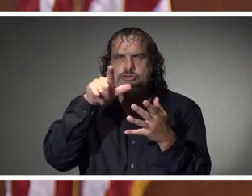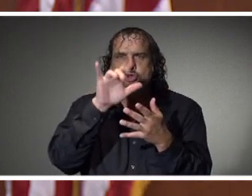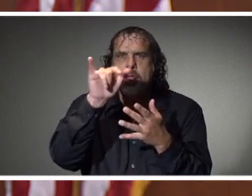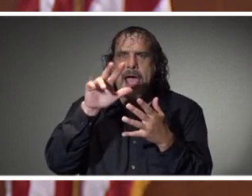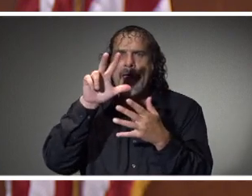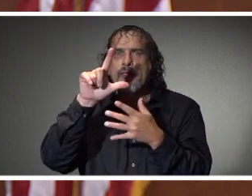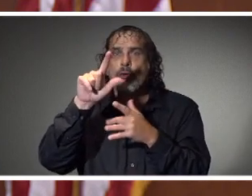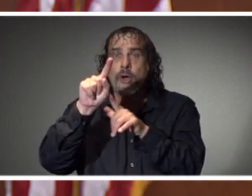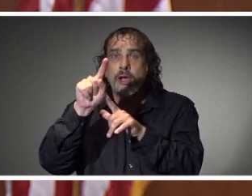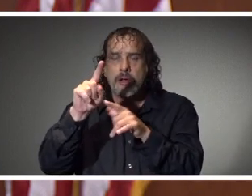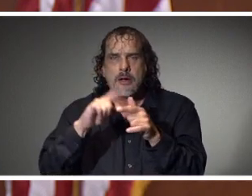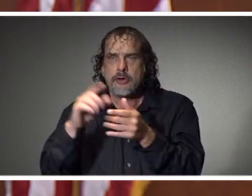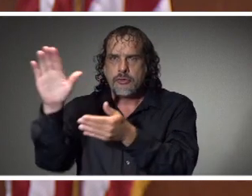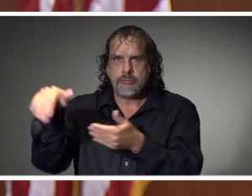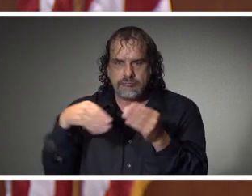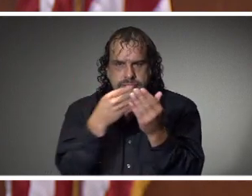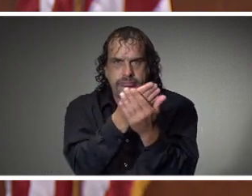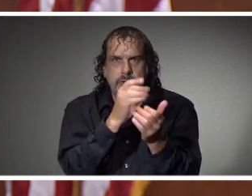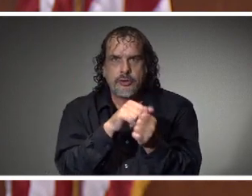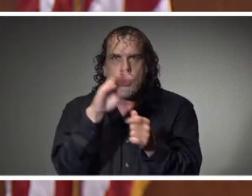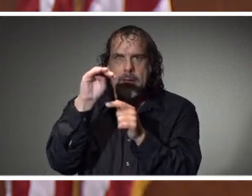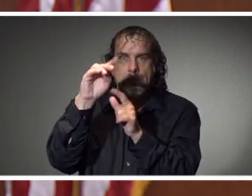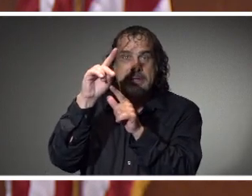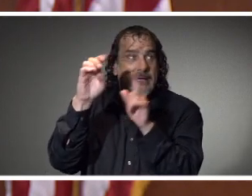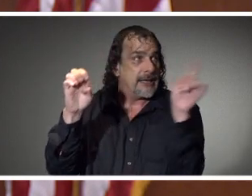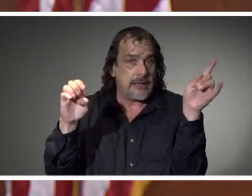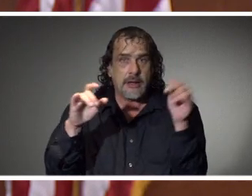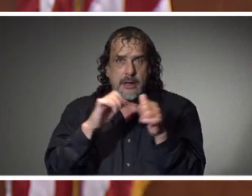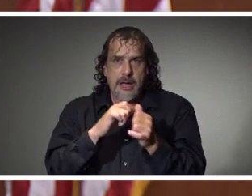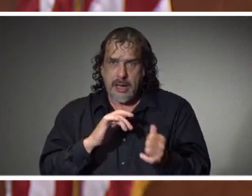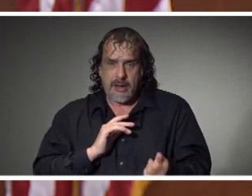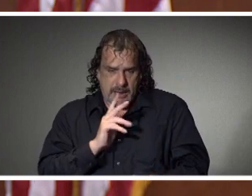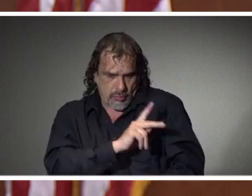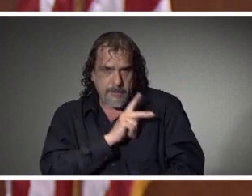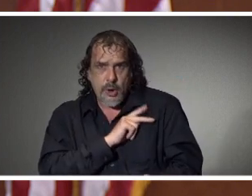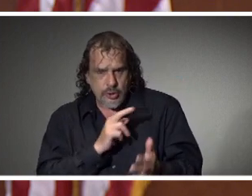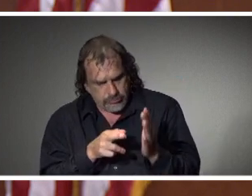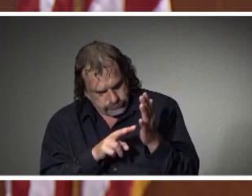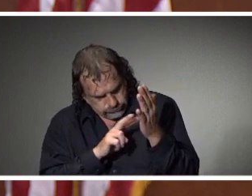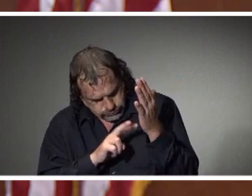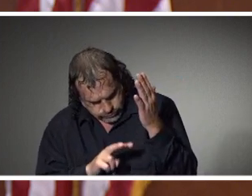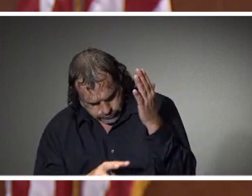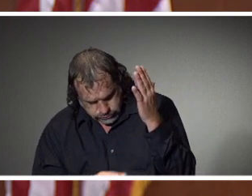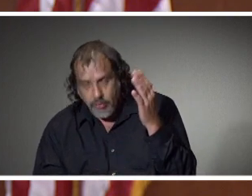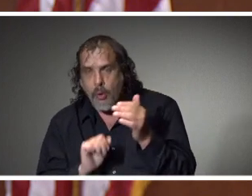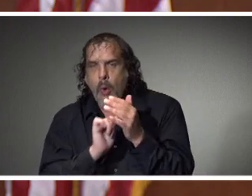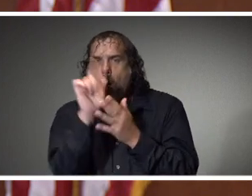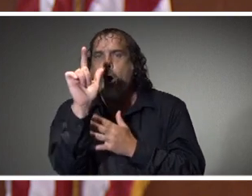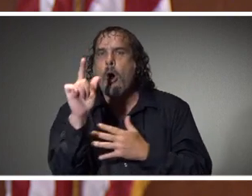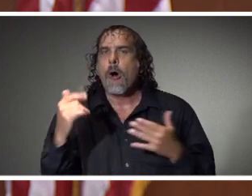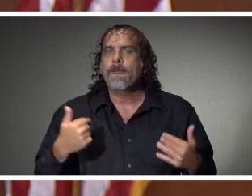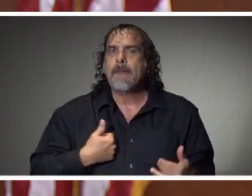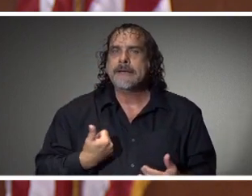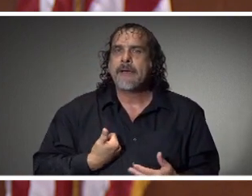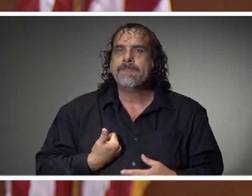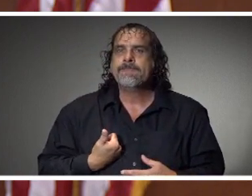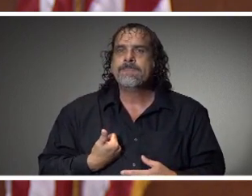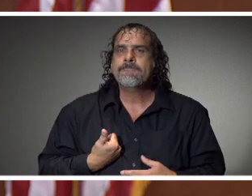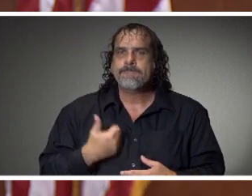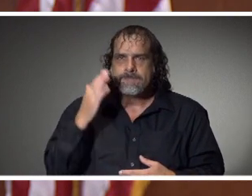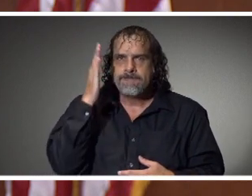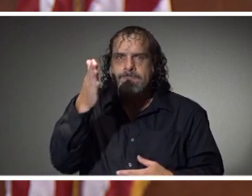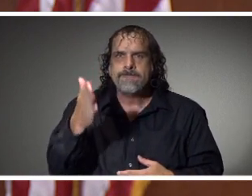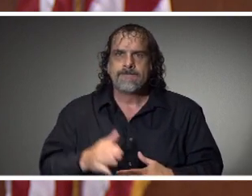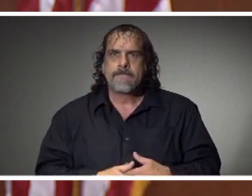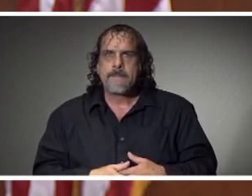their plans, turn them into the department, and I look forward to personally reviewing every single one of them. But I want to